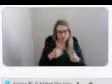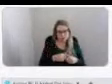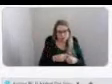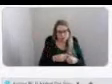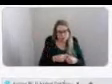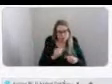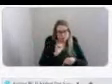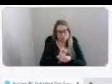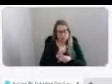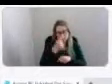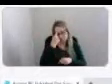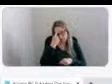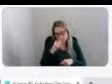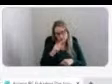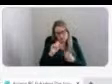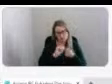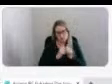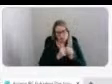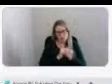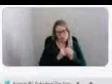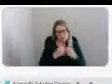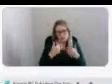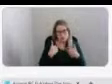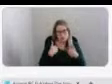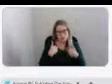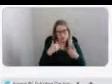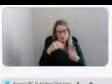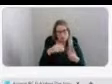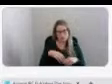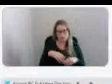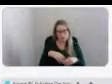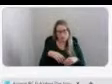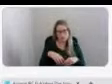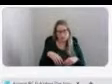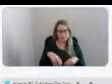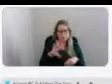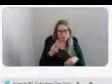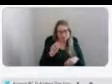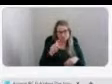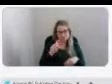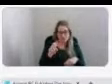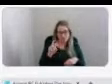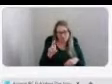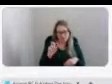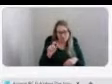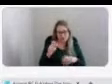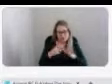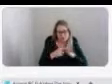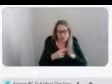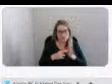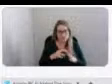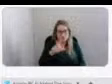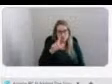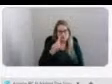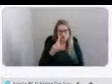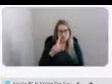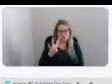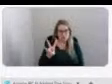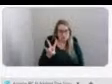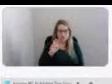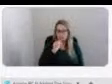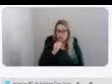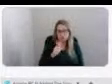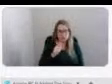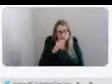working for us it's competitive and we have a moderate representative ld7 which does not